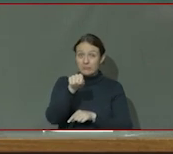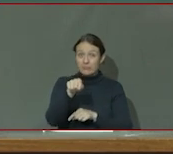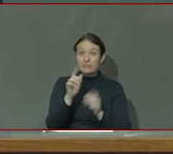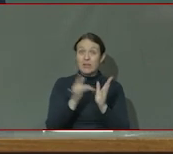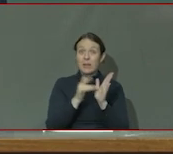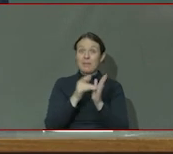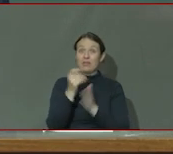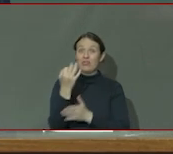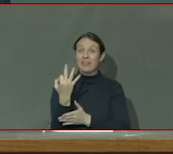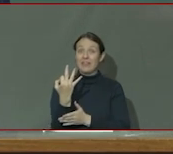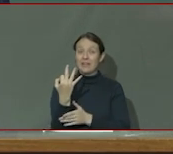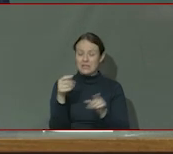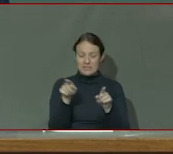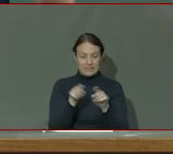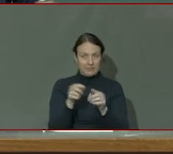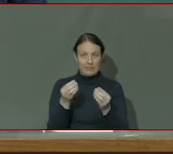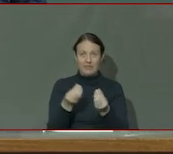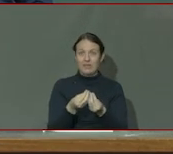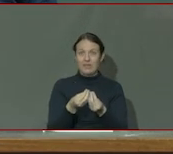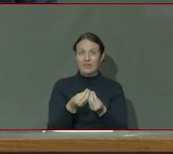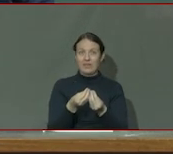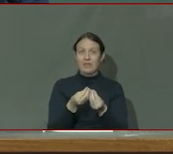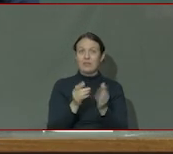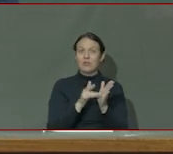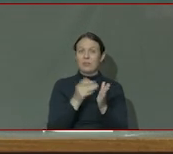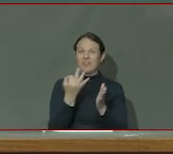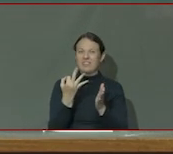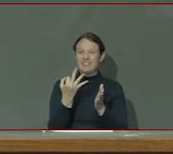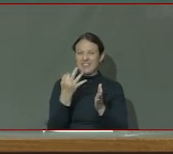3. Let's quickly read this. We've got about